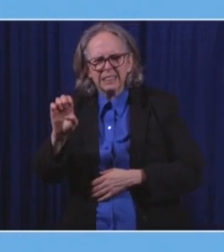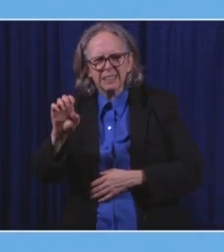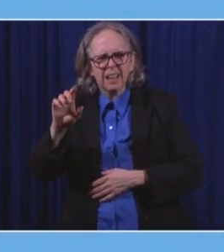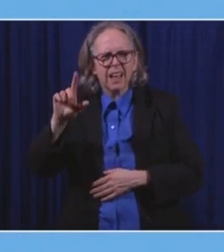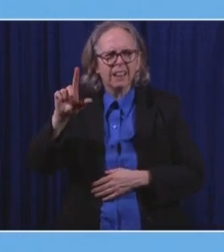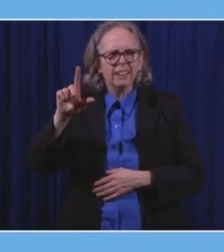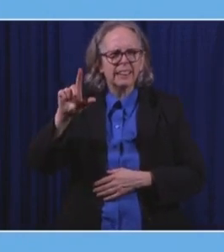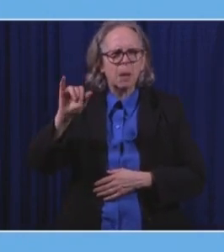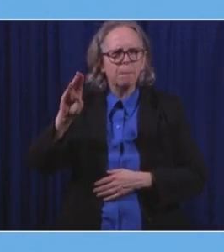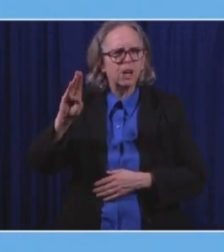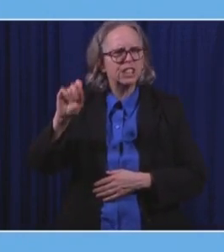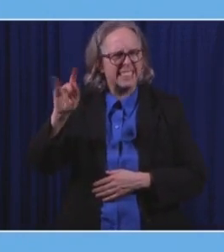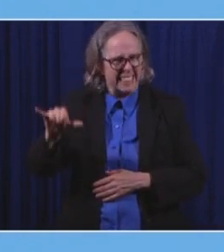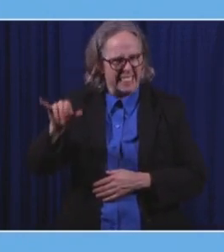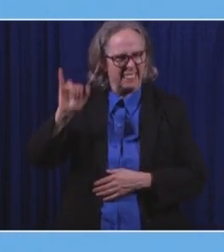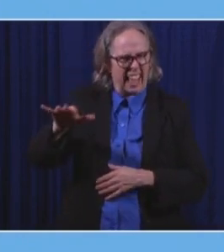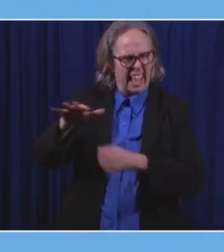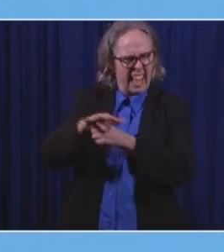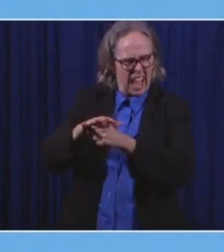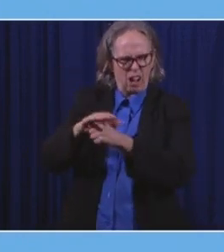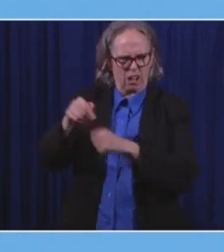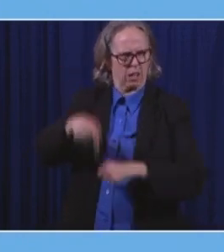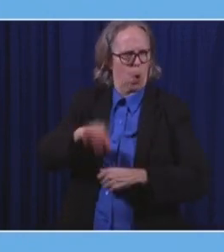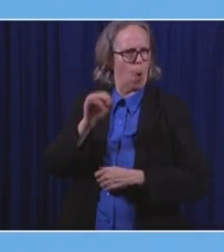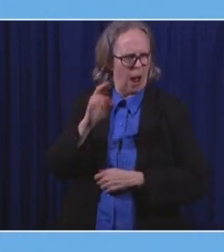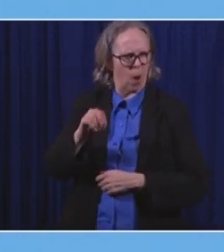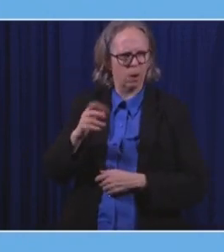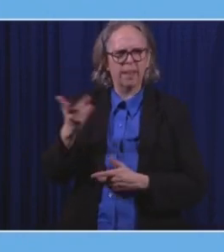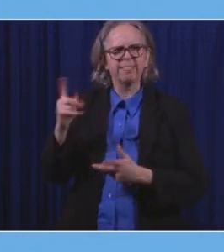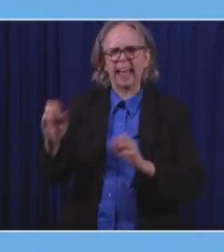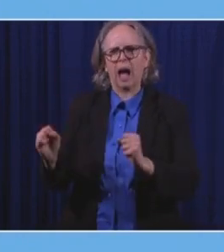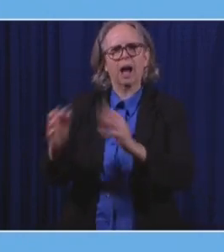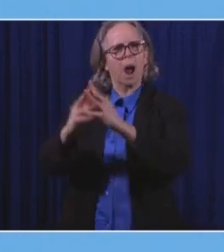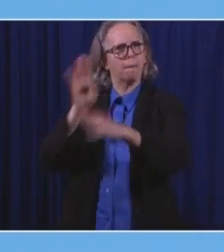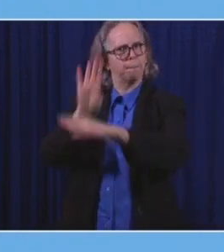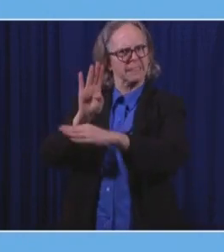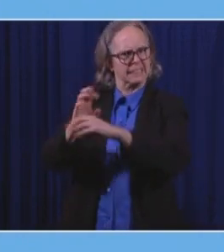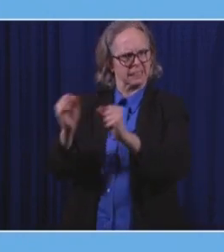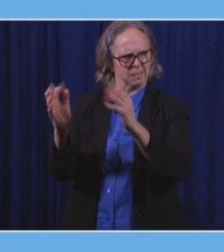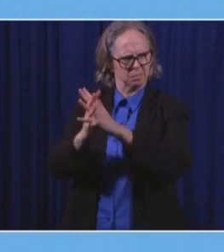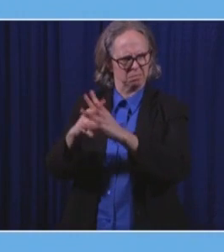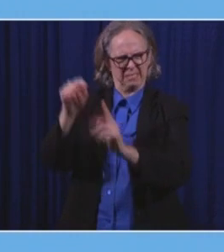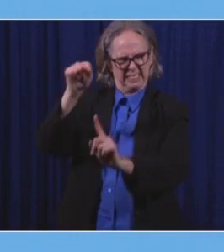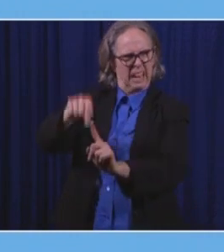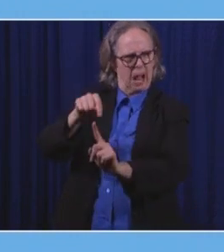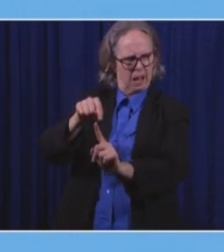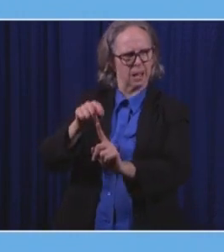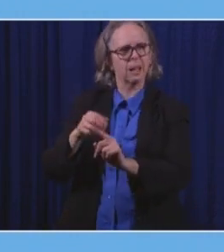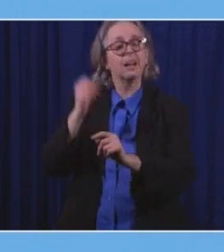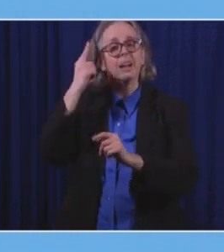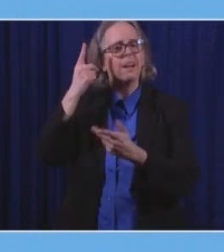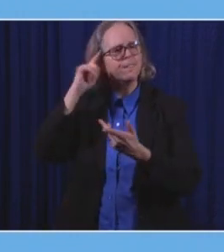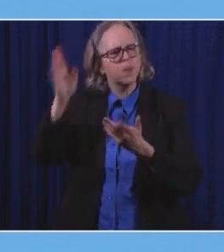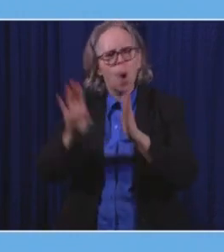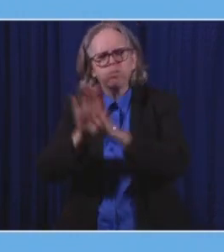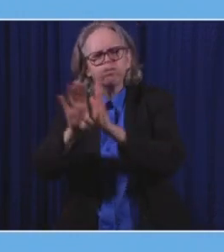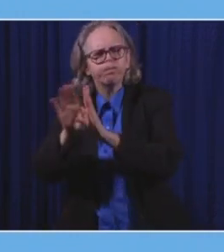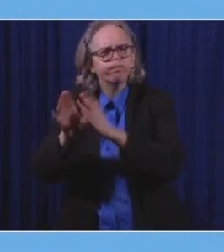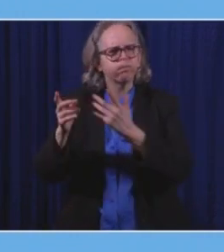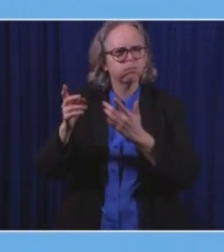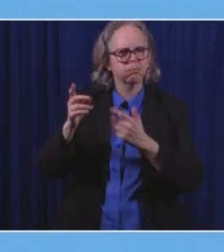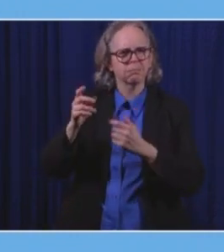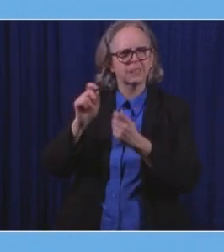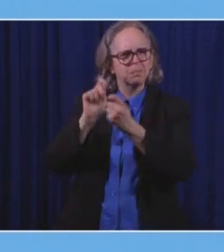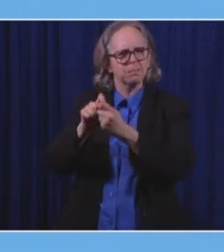driver self-driving system and their driverless Class 8 truck, which we have, I think, pictures of those available